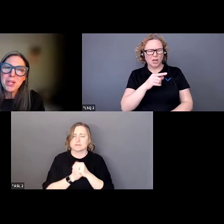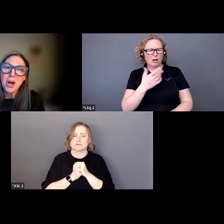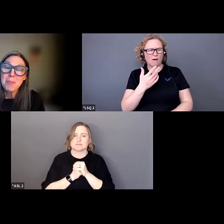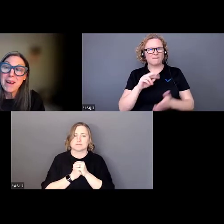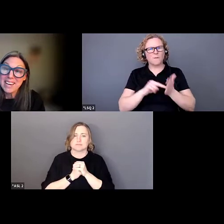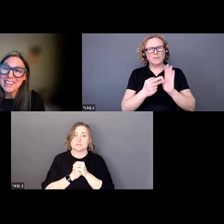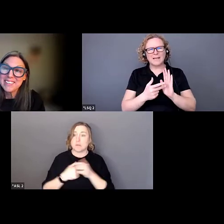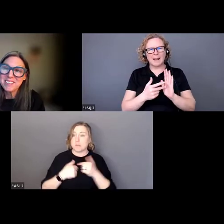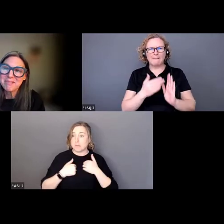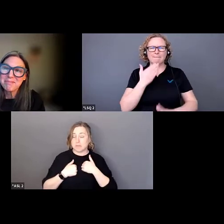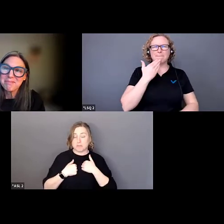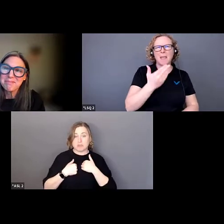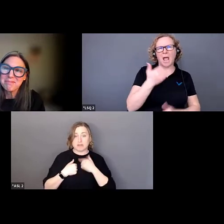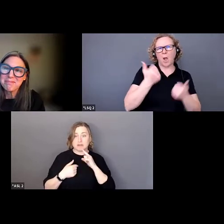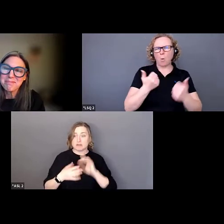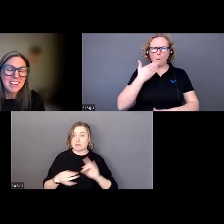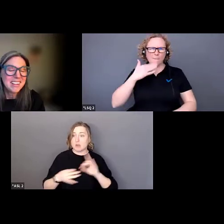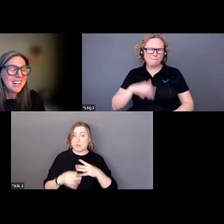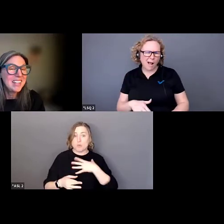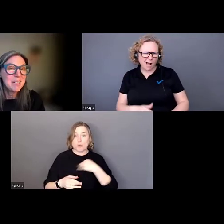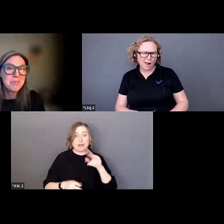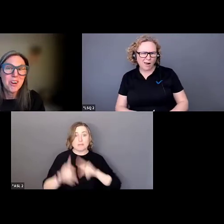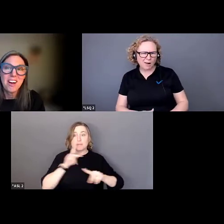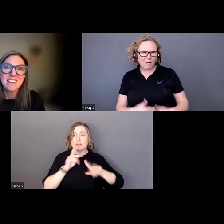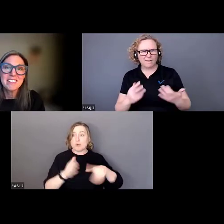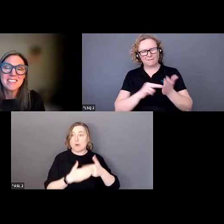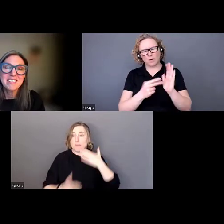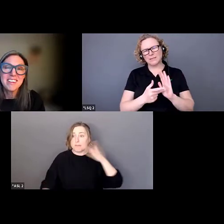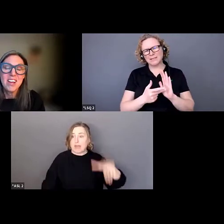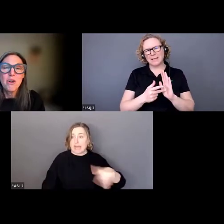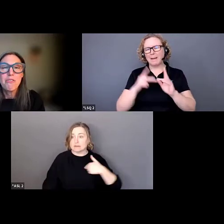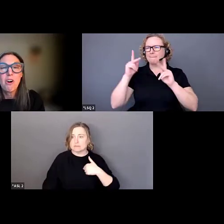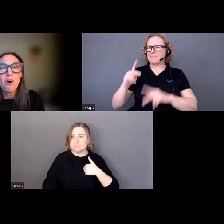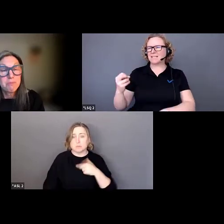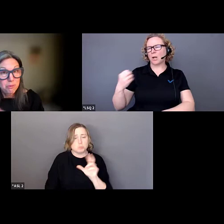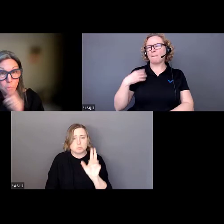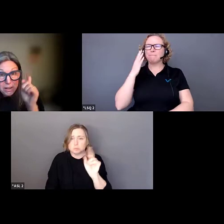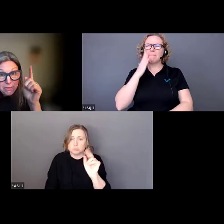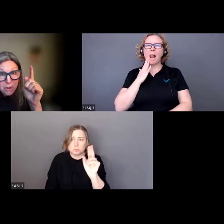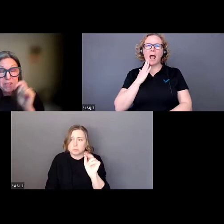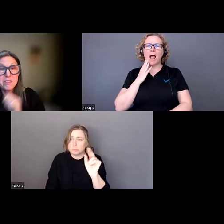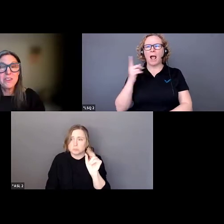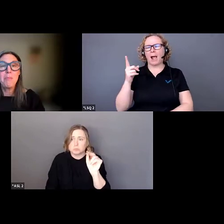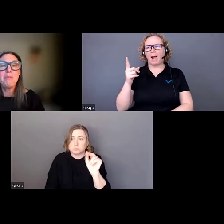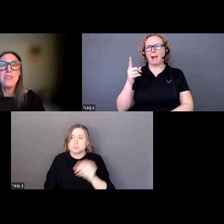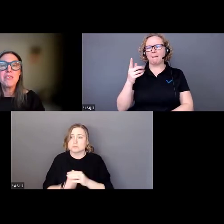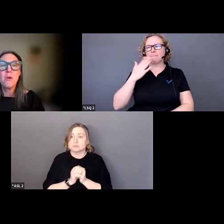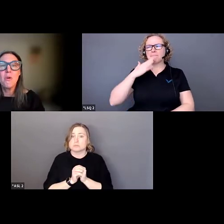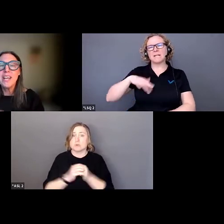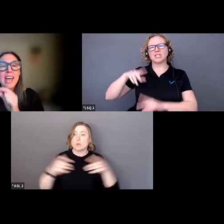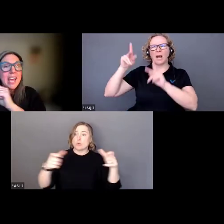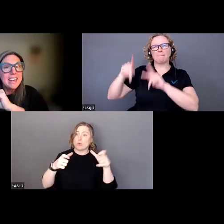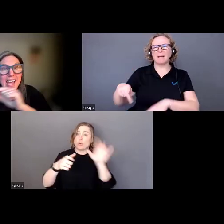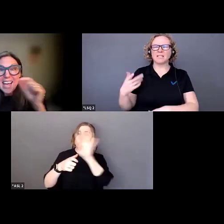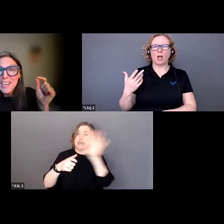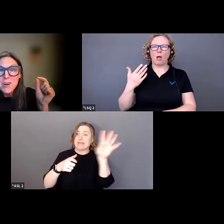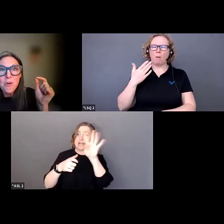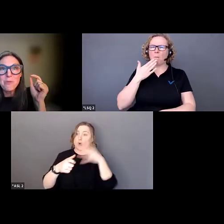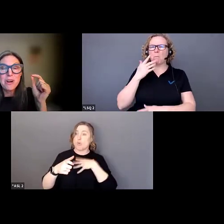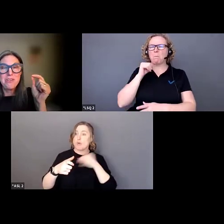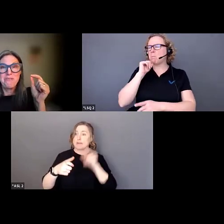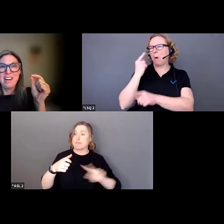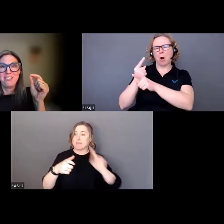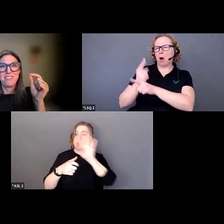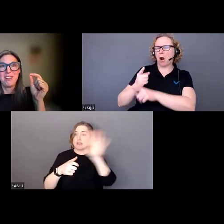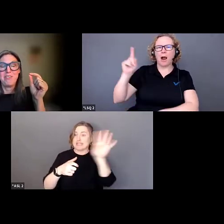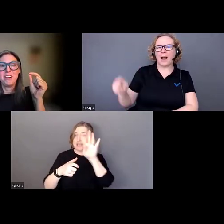white people are bad? I am not. For white folks on the top of this coin, and any